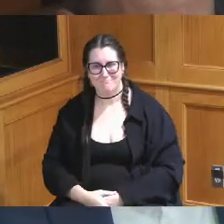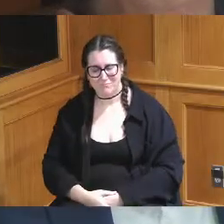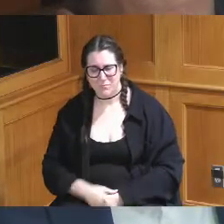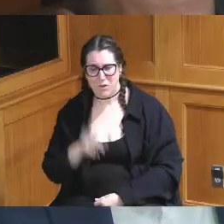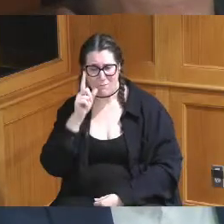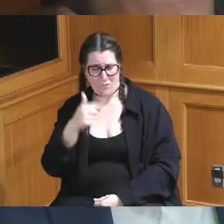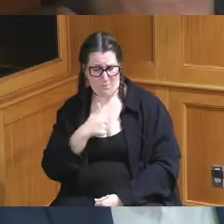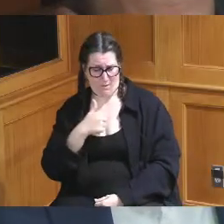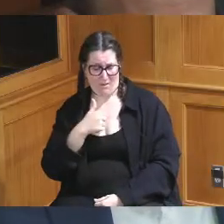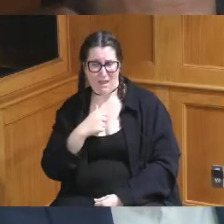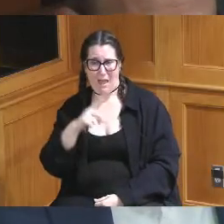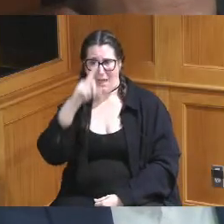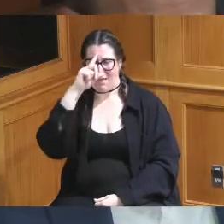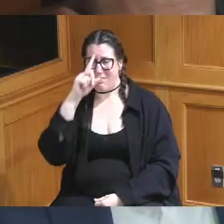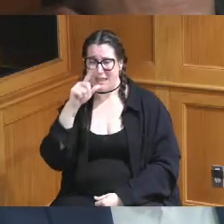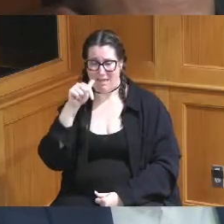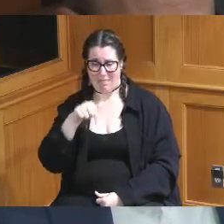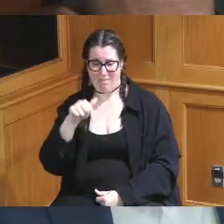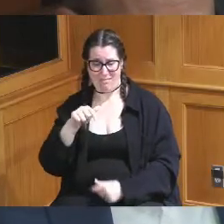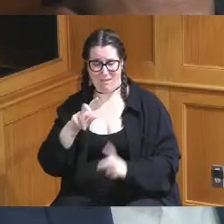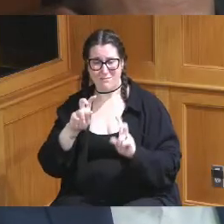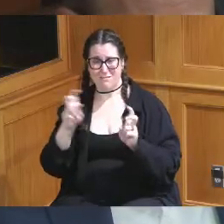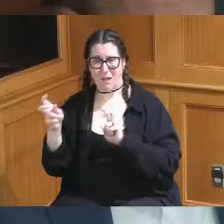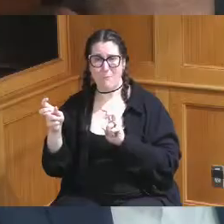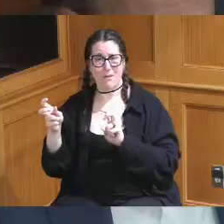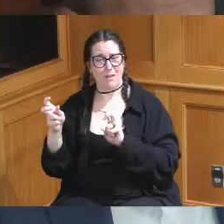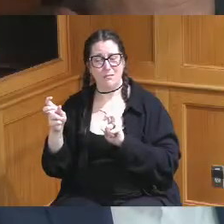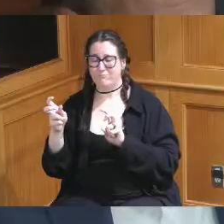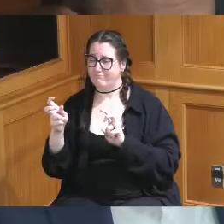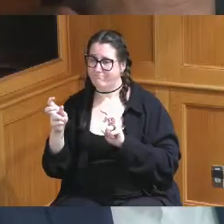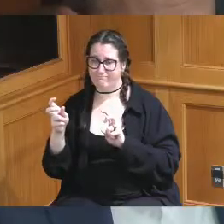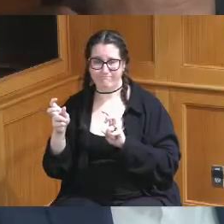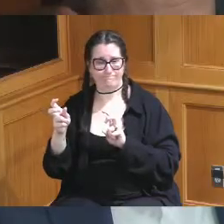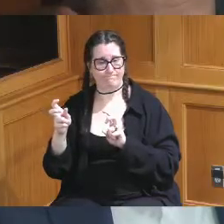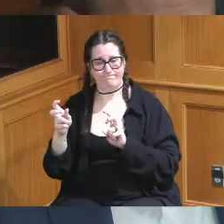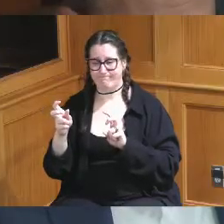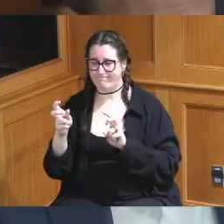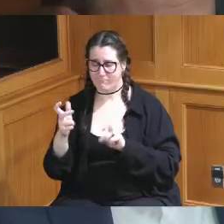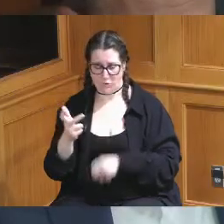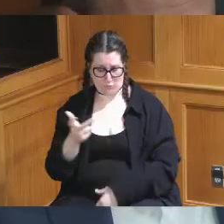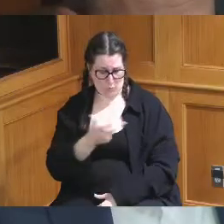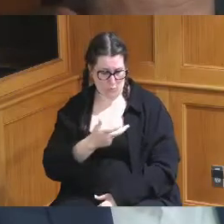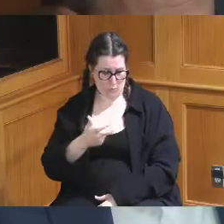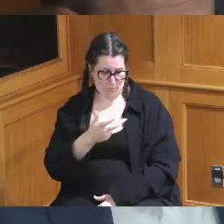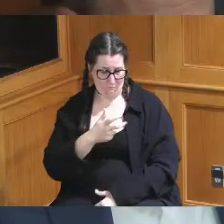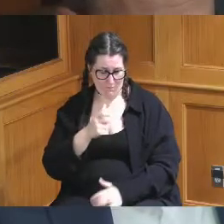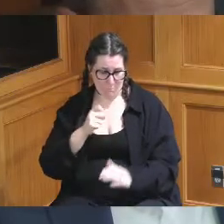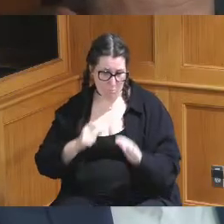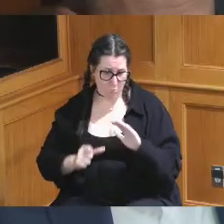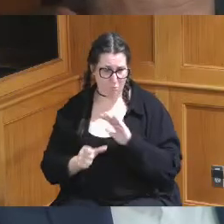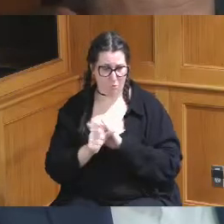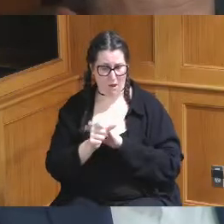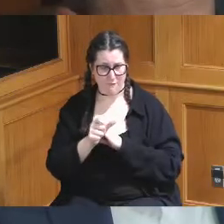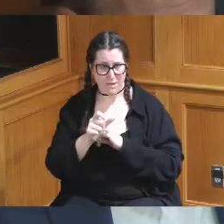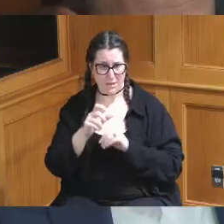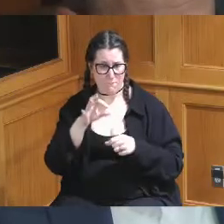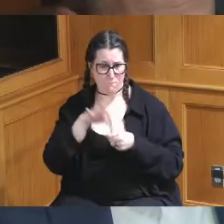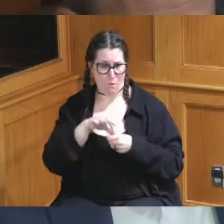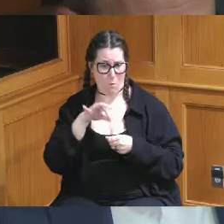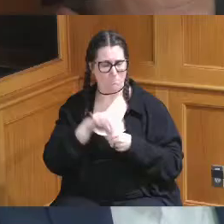I think this is too big for just 3 commissioners to be voting